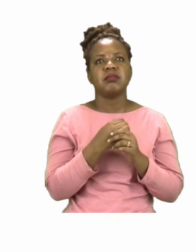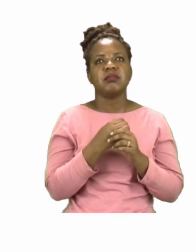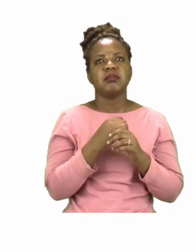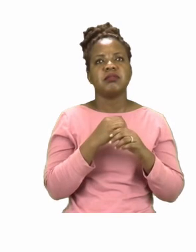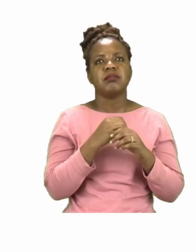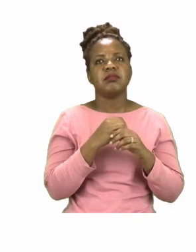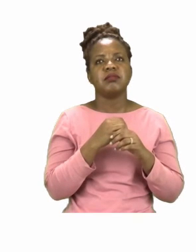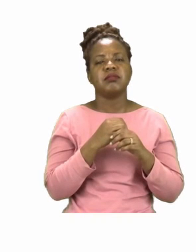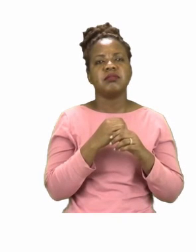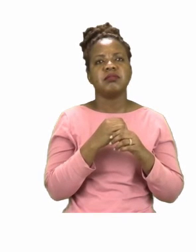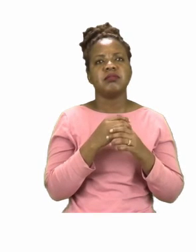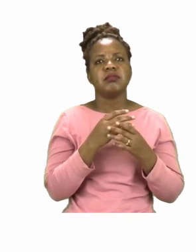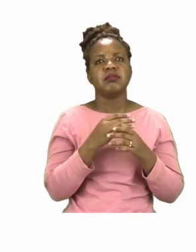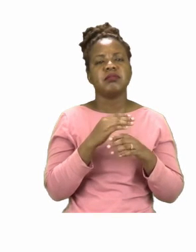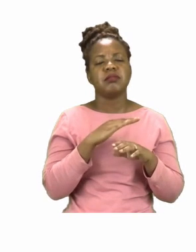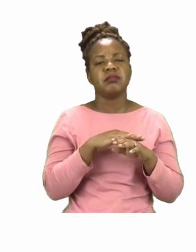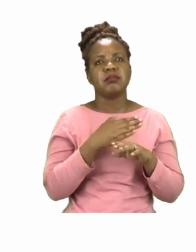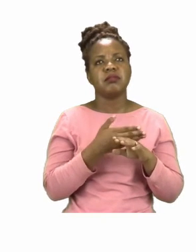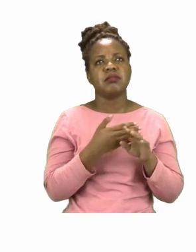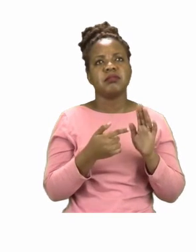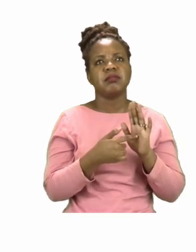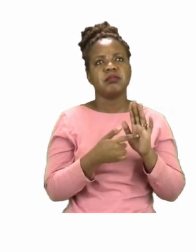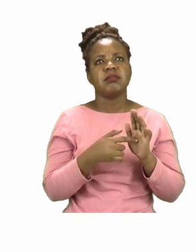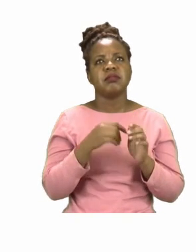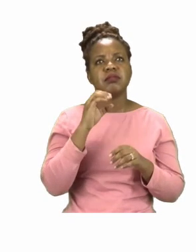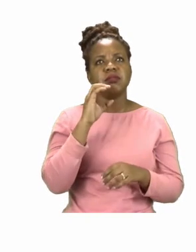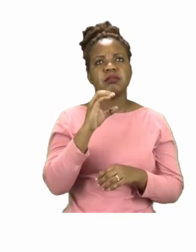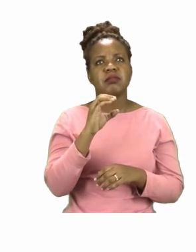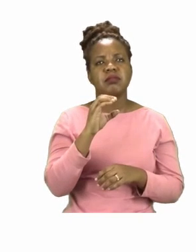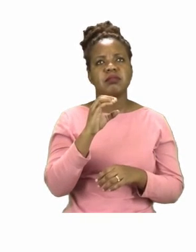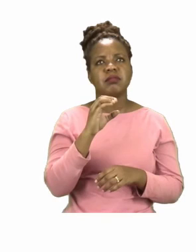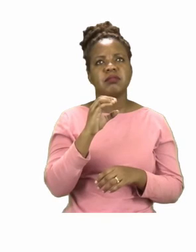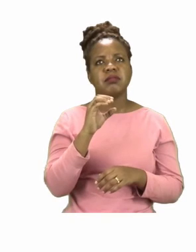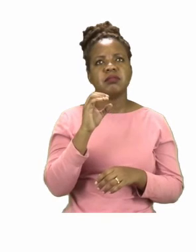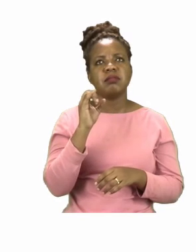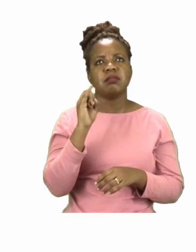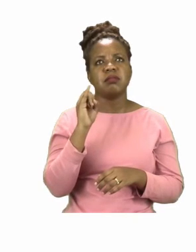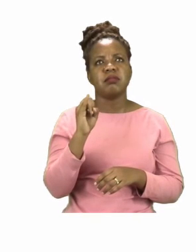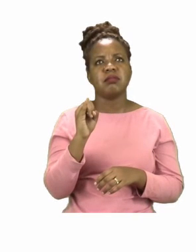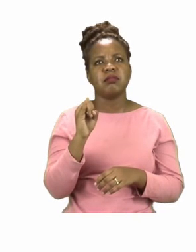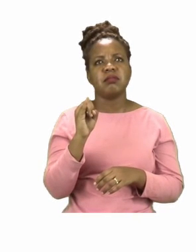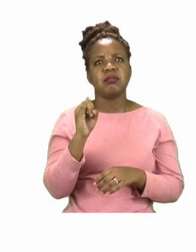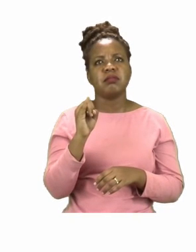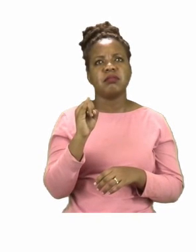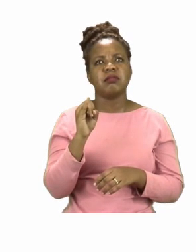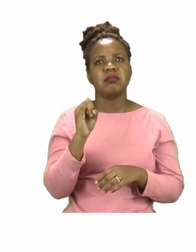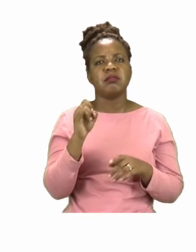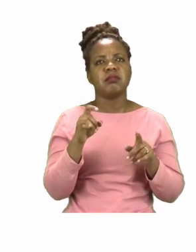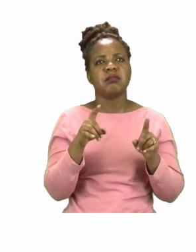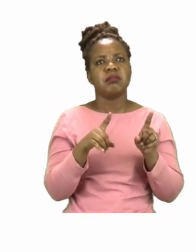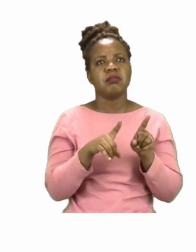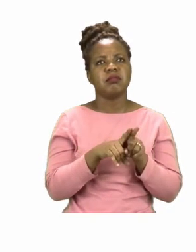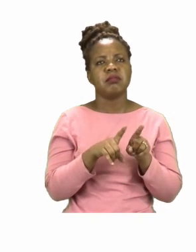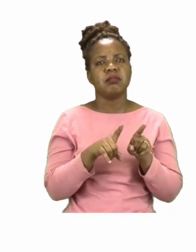example, I can give you a clue. C and I are the same shape. So you